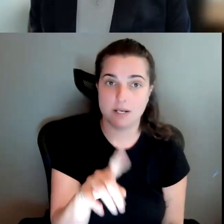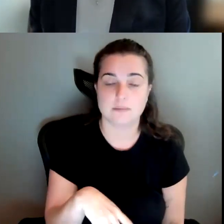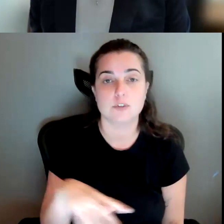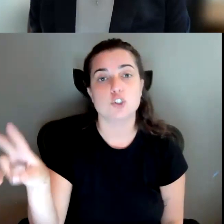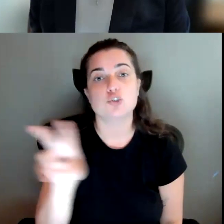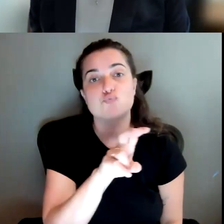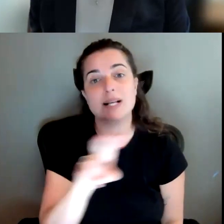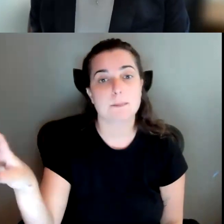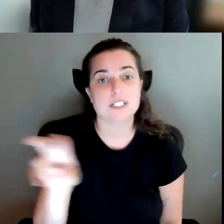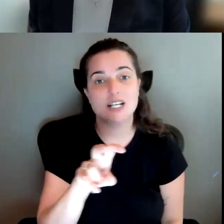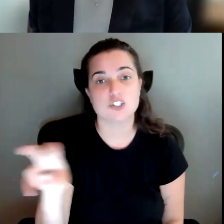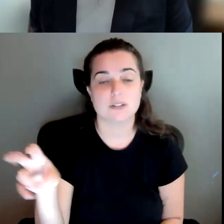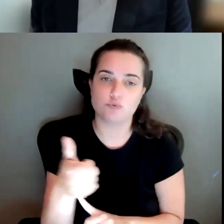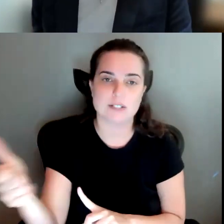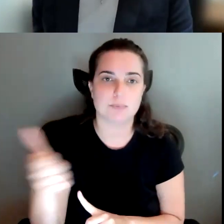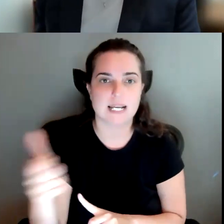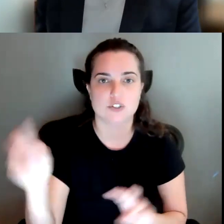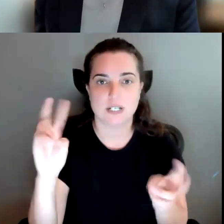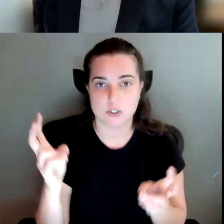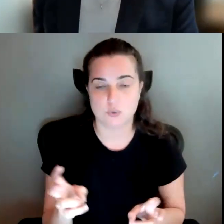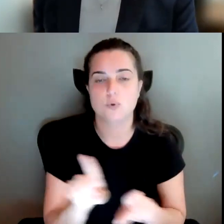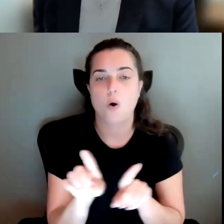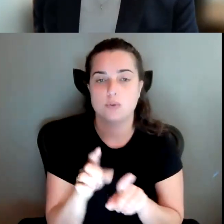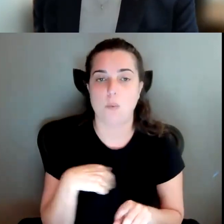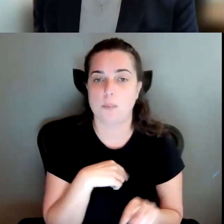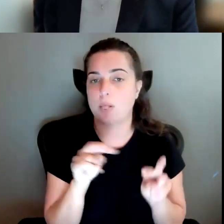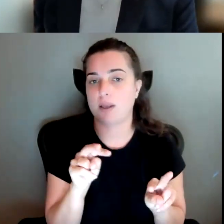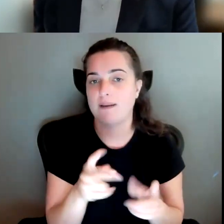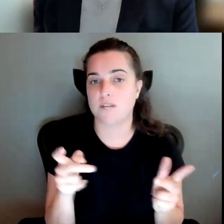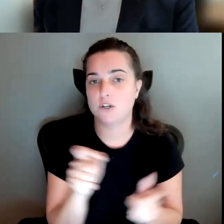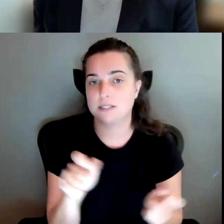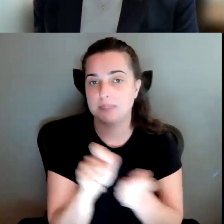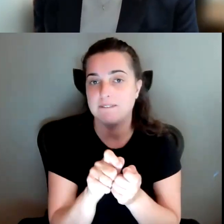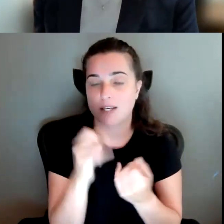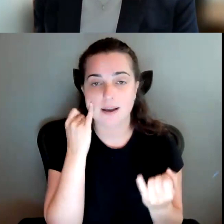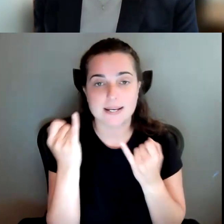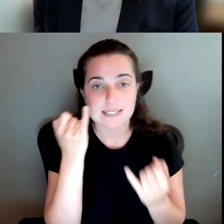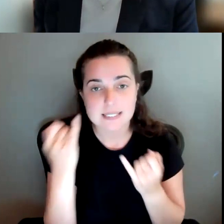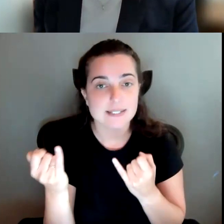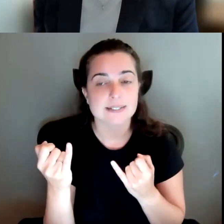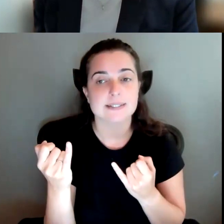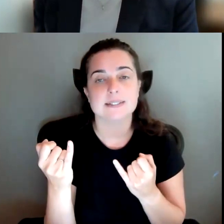that we're all also looking at some very specific ideas and